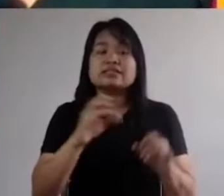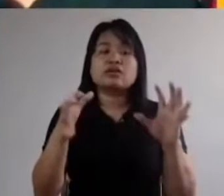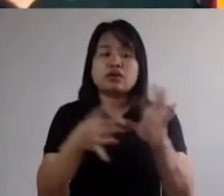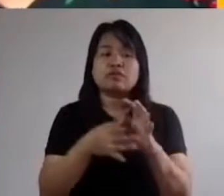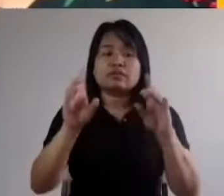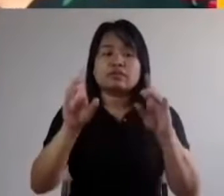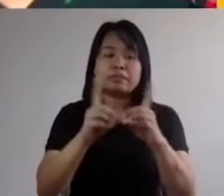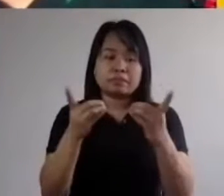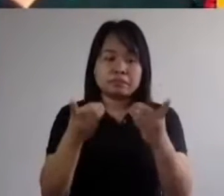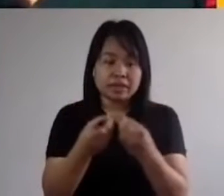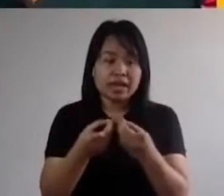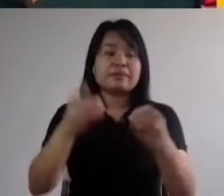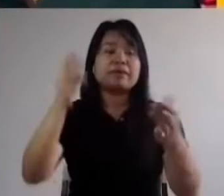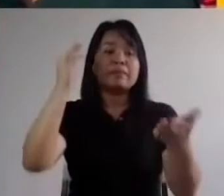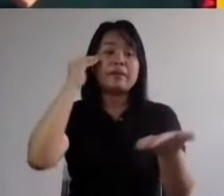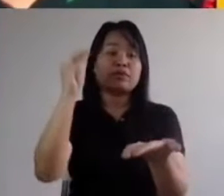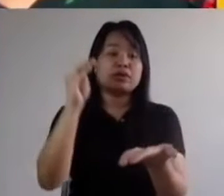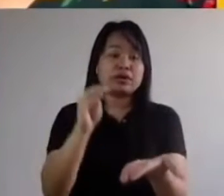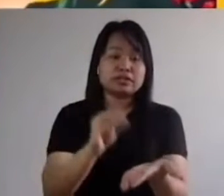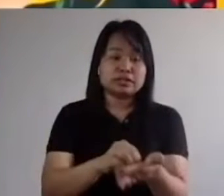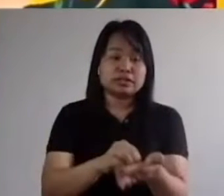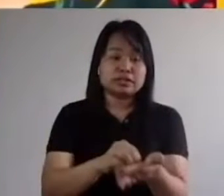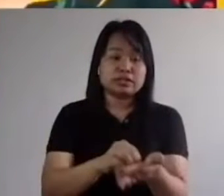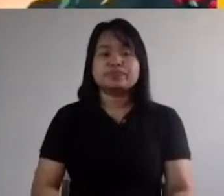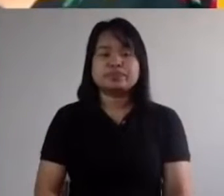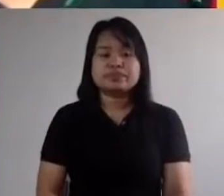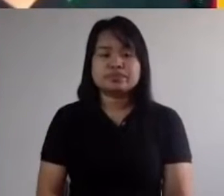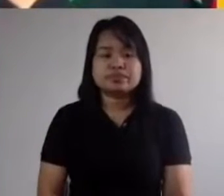So under this memorandum, and